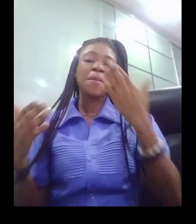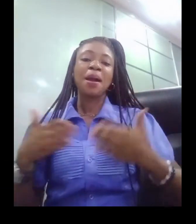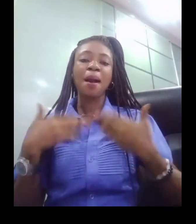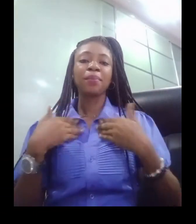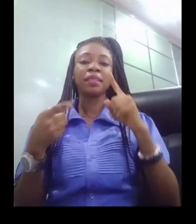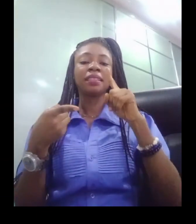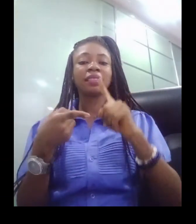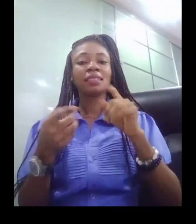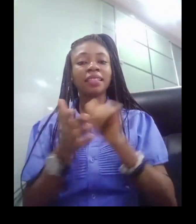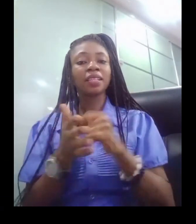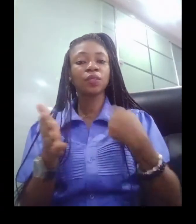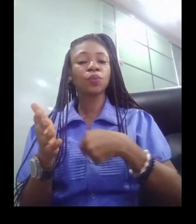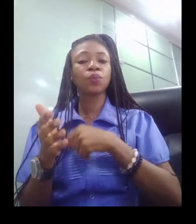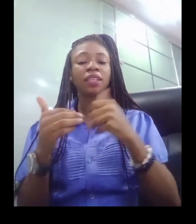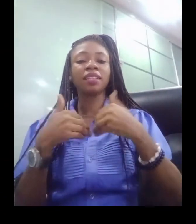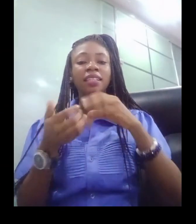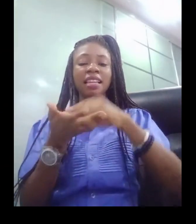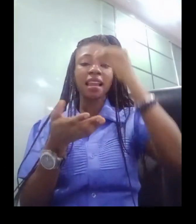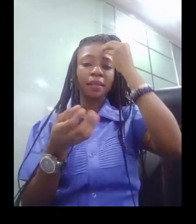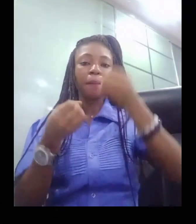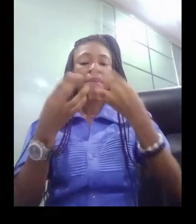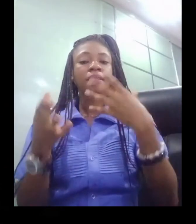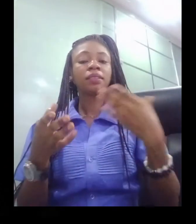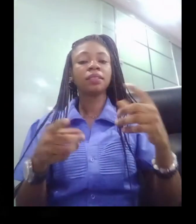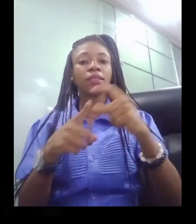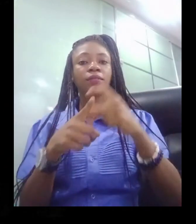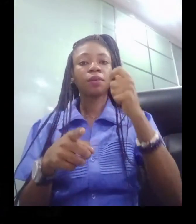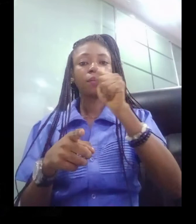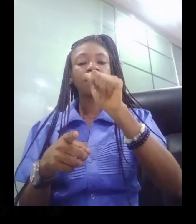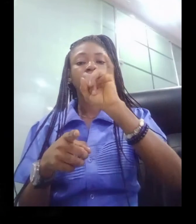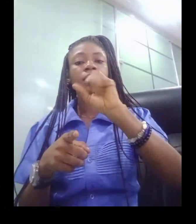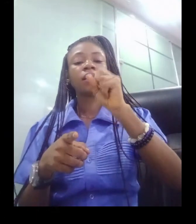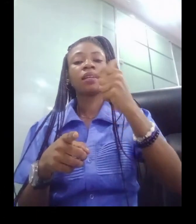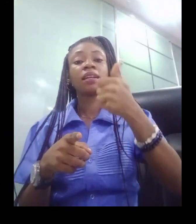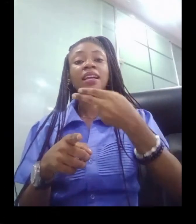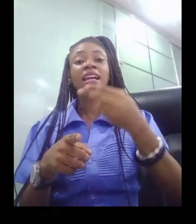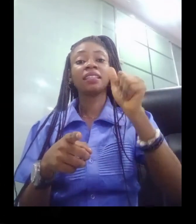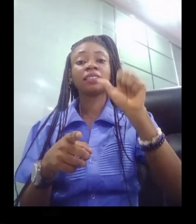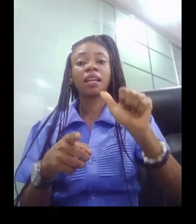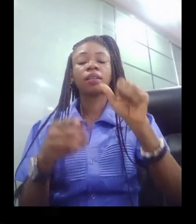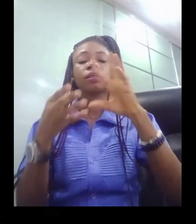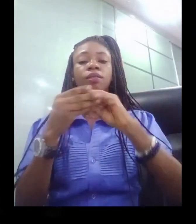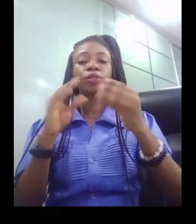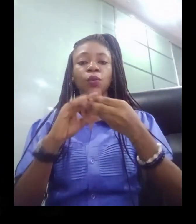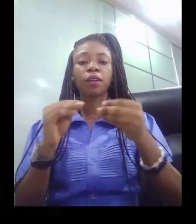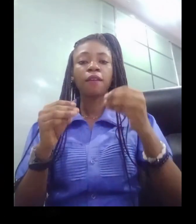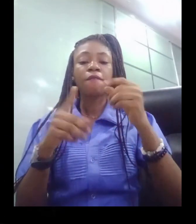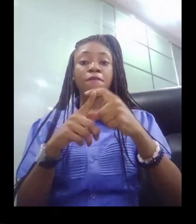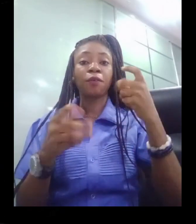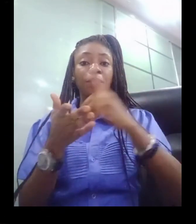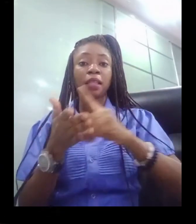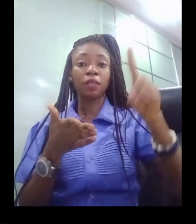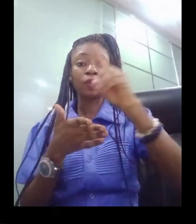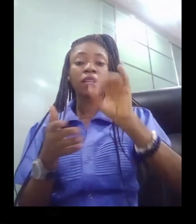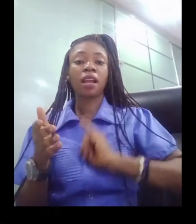we have learned a lot from Aisha's narrative. By next week, I'm going to introduce another